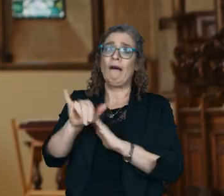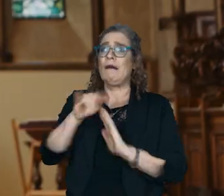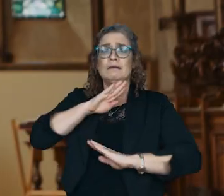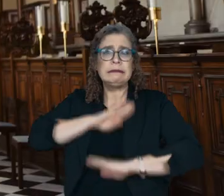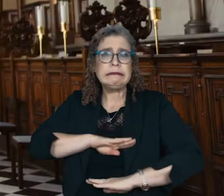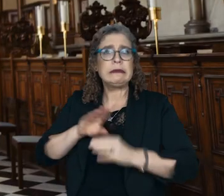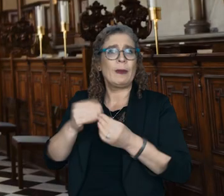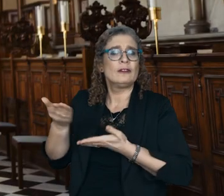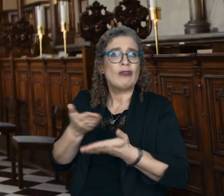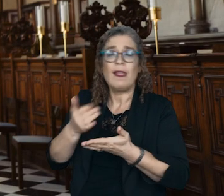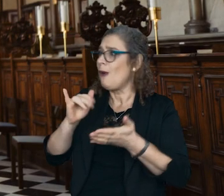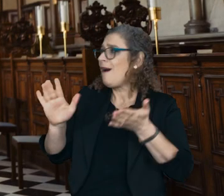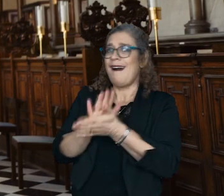times.